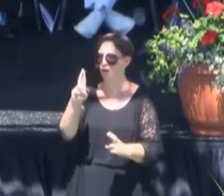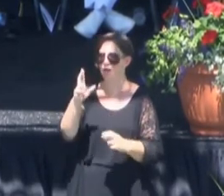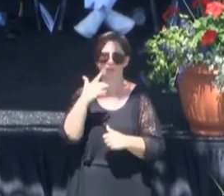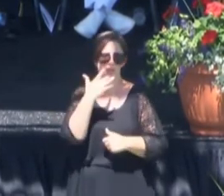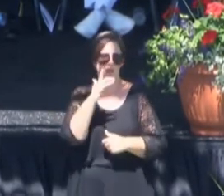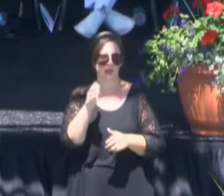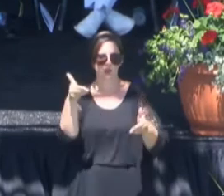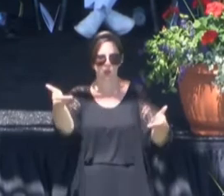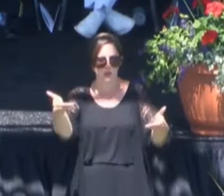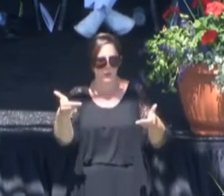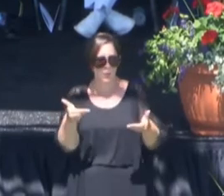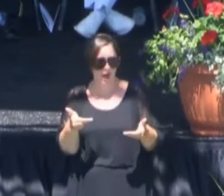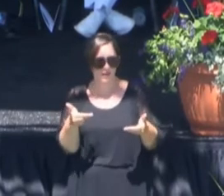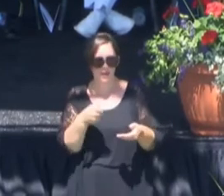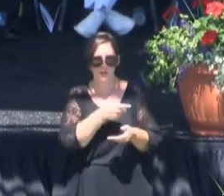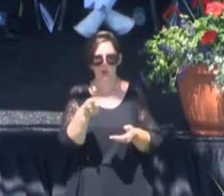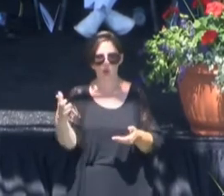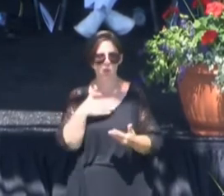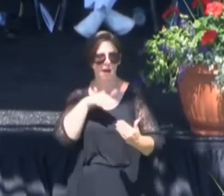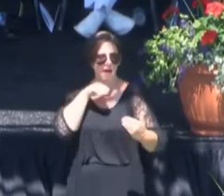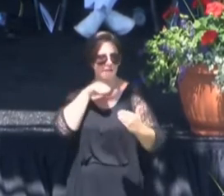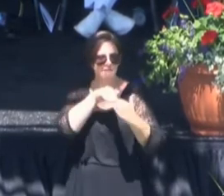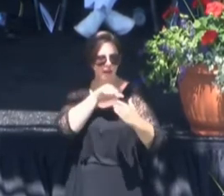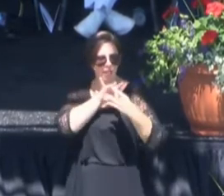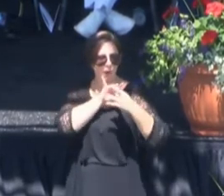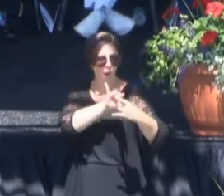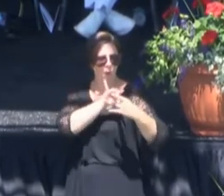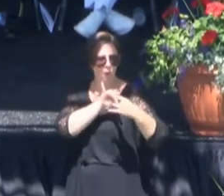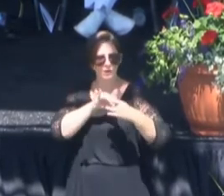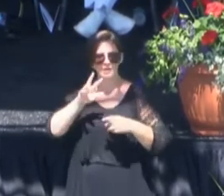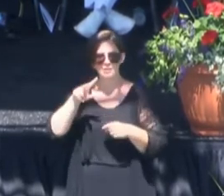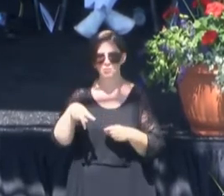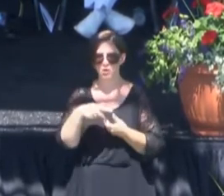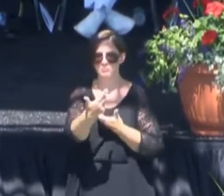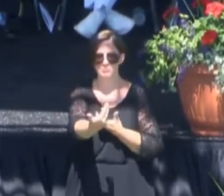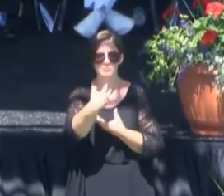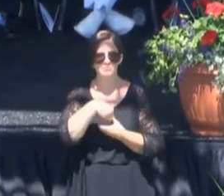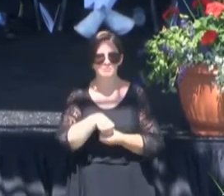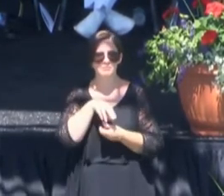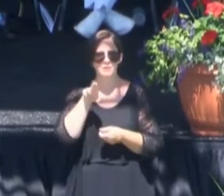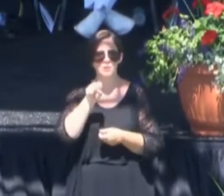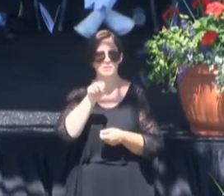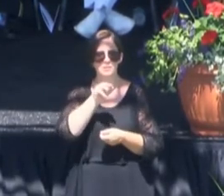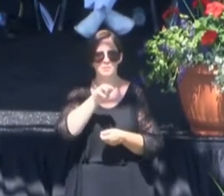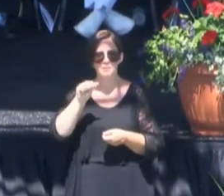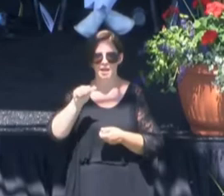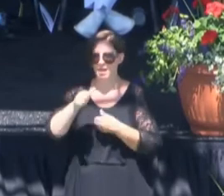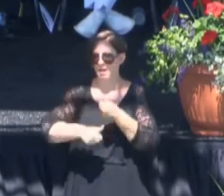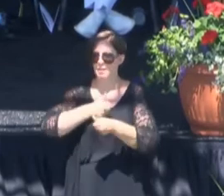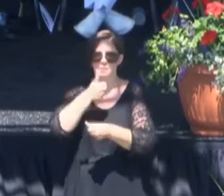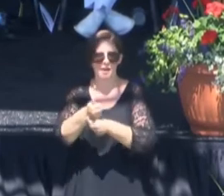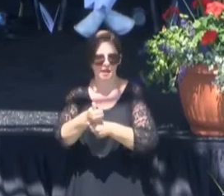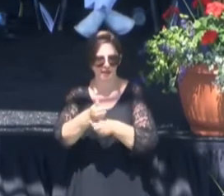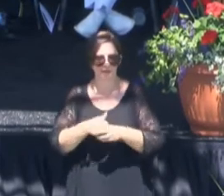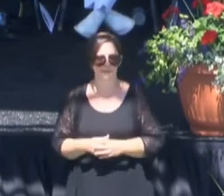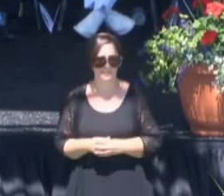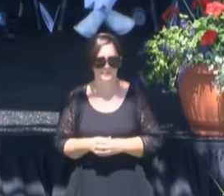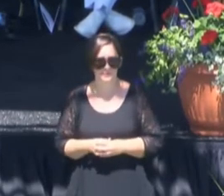to welcome you, my fellow Kings Pointers, into the United States Merchant Marine Academy alumni.